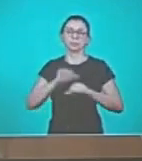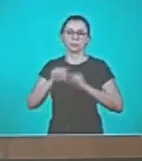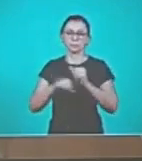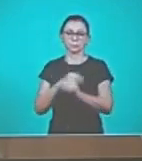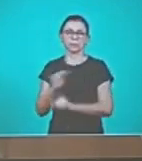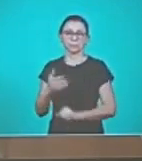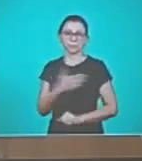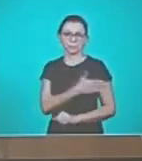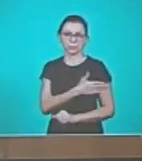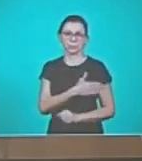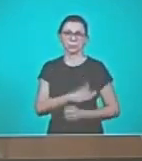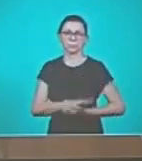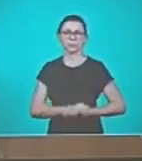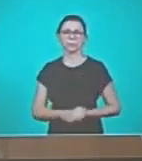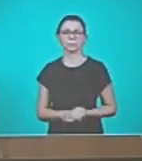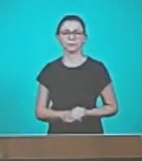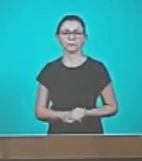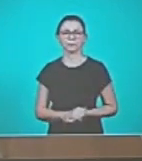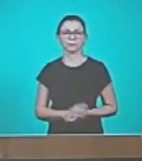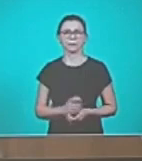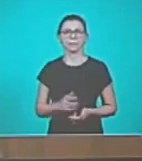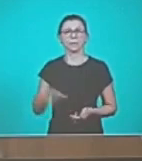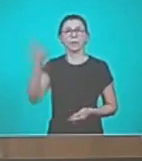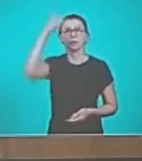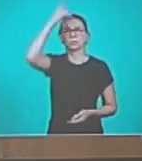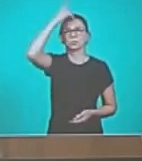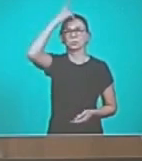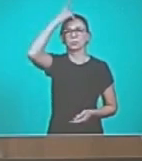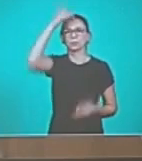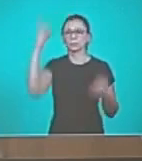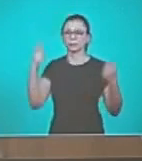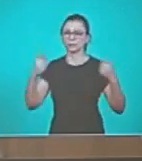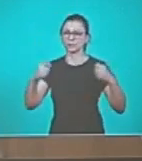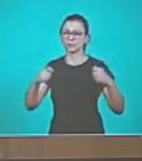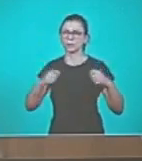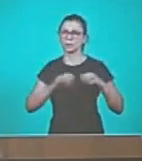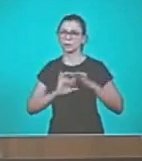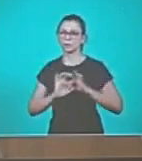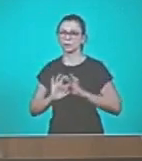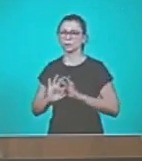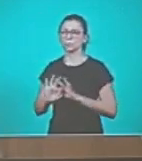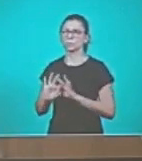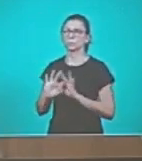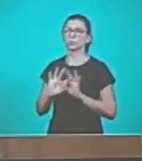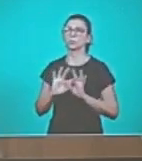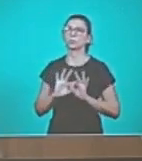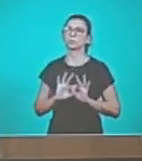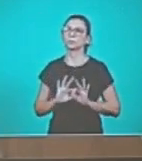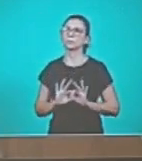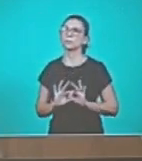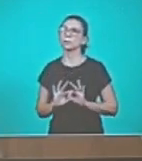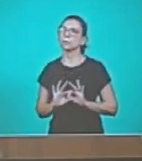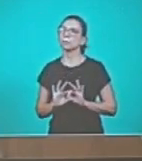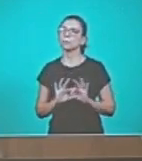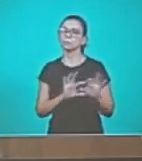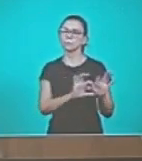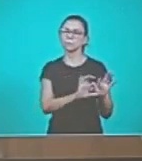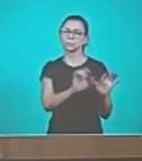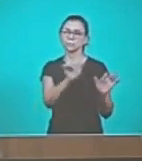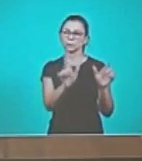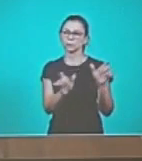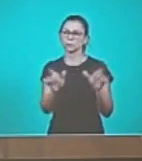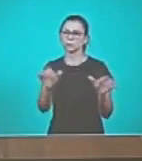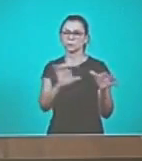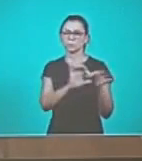here today, because the spiritual gifts, they are necessary for the fellowship, so that we may live with one